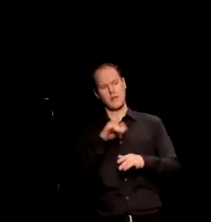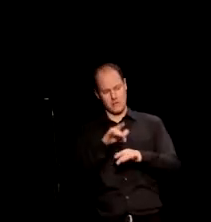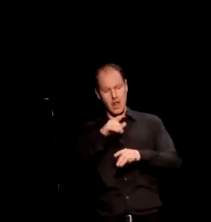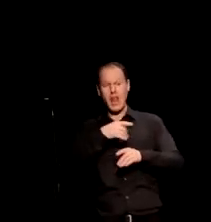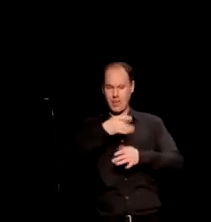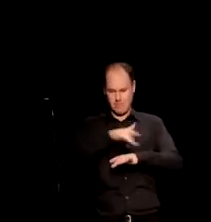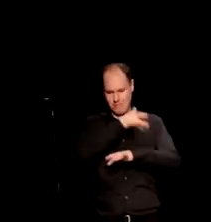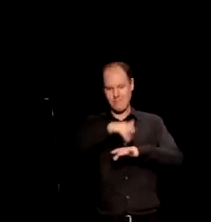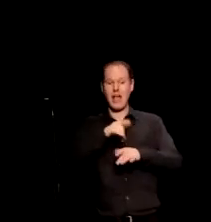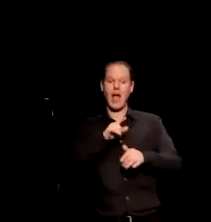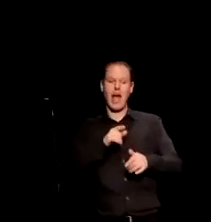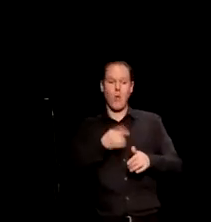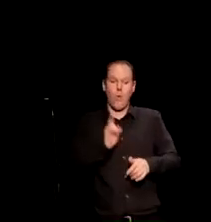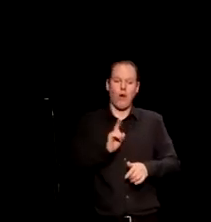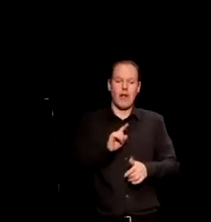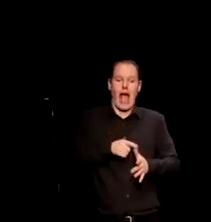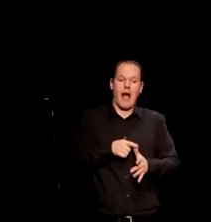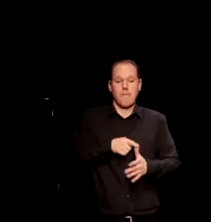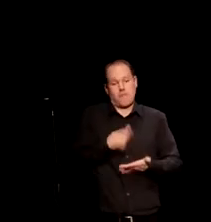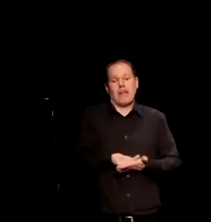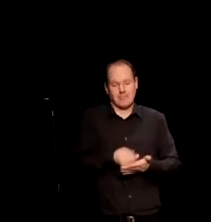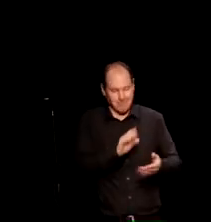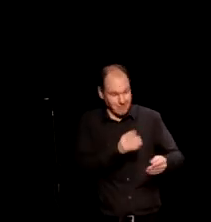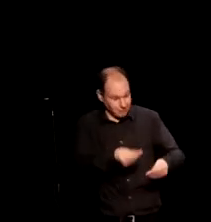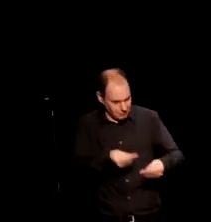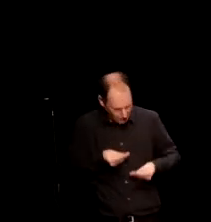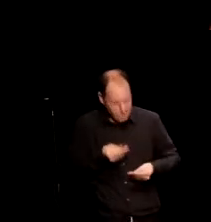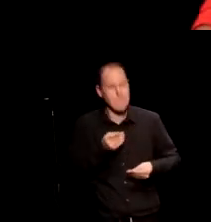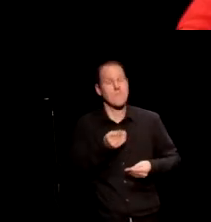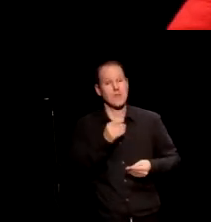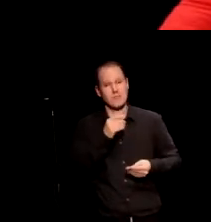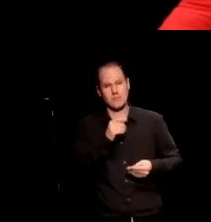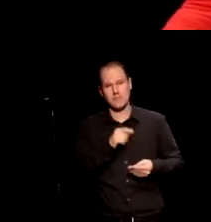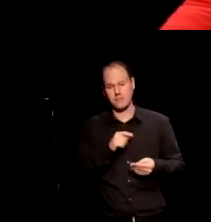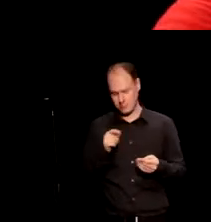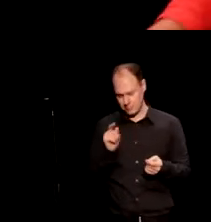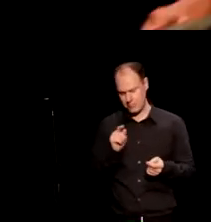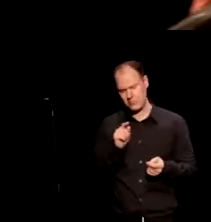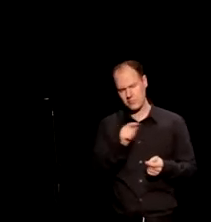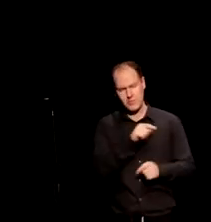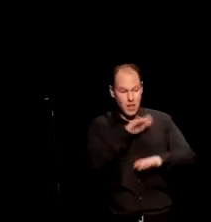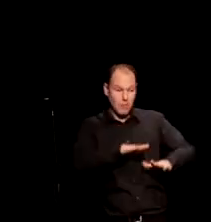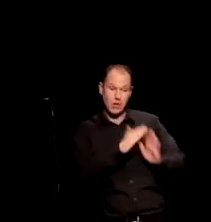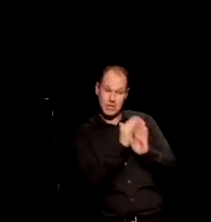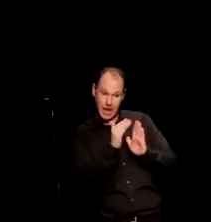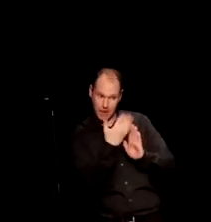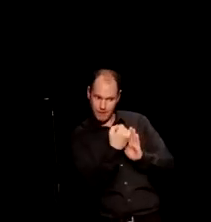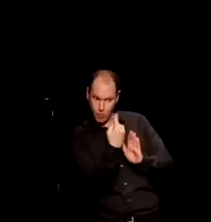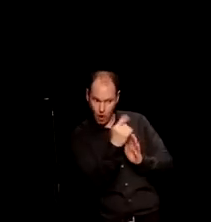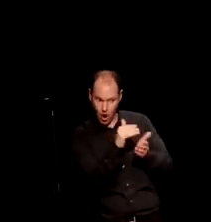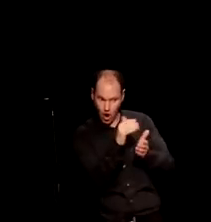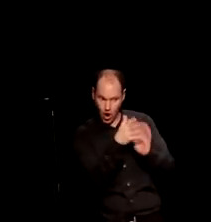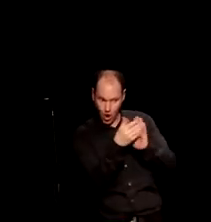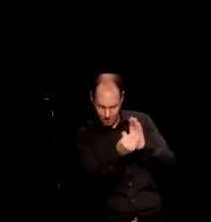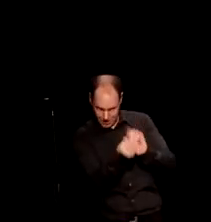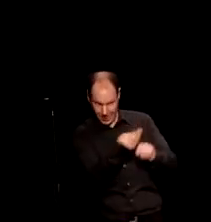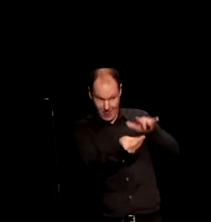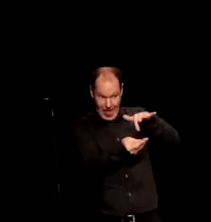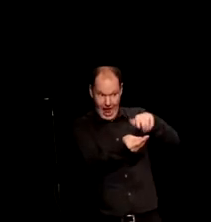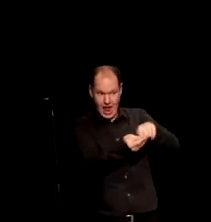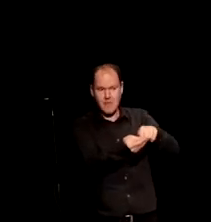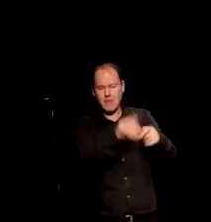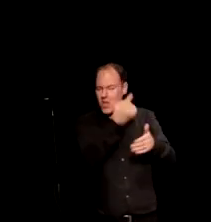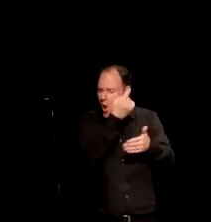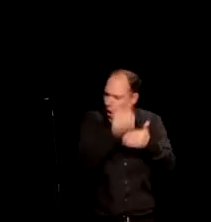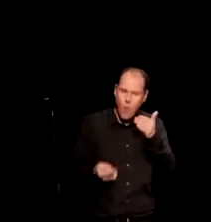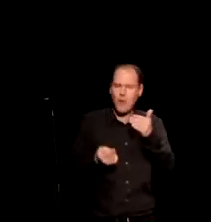price? I do remember picking it up, and it is, as I understand it, the copy that's in the British Library is the only known copy of that